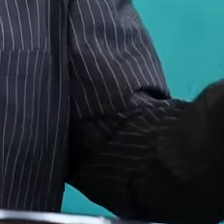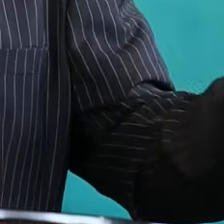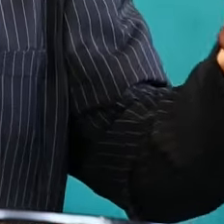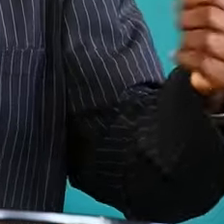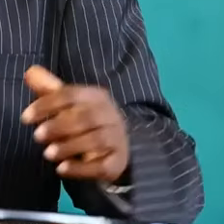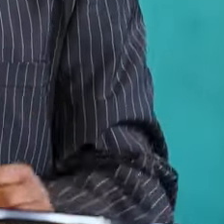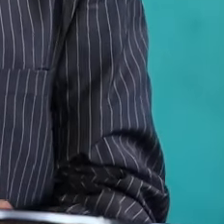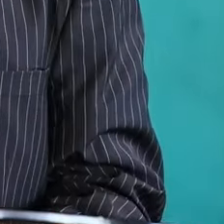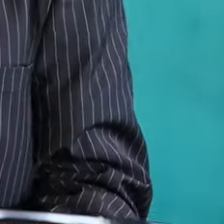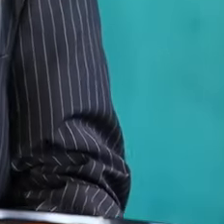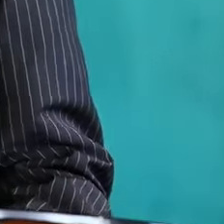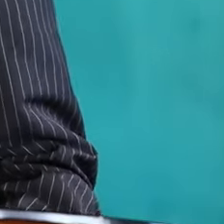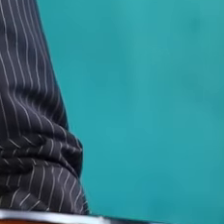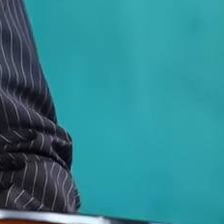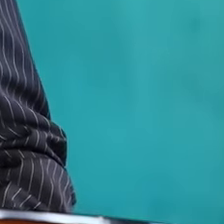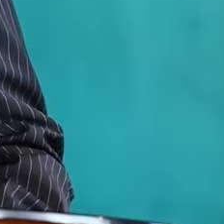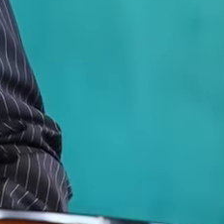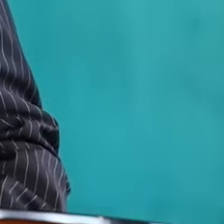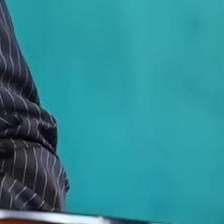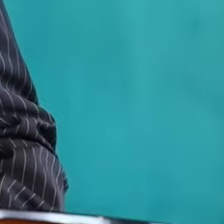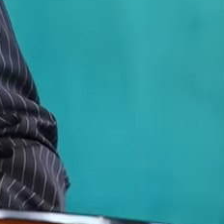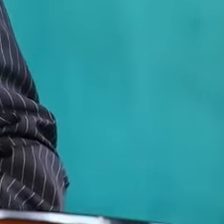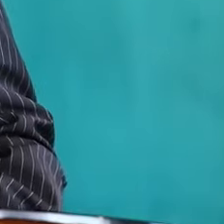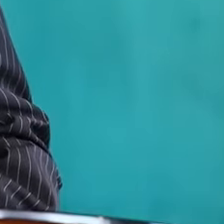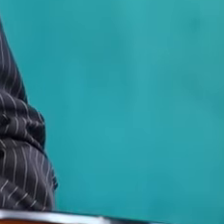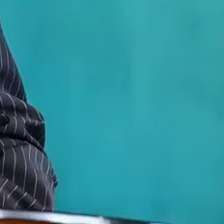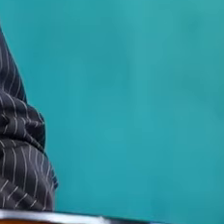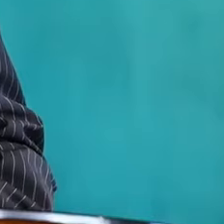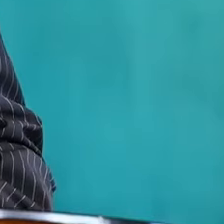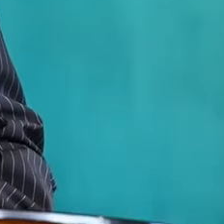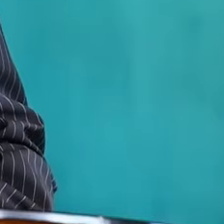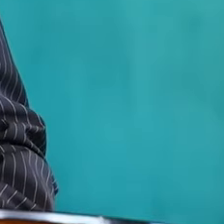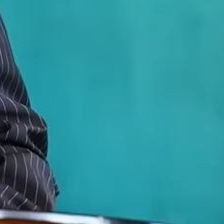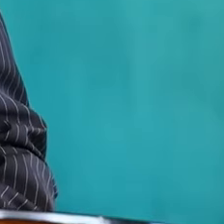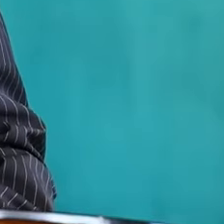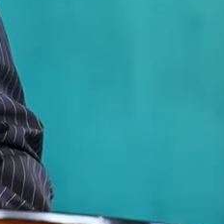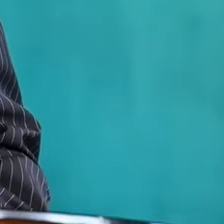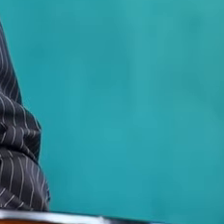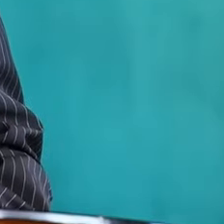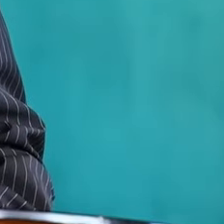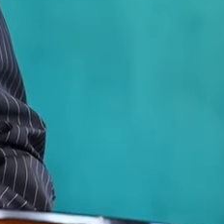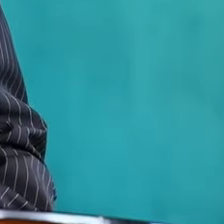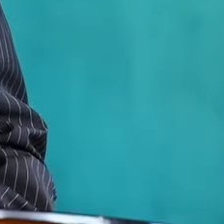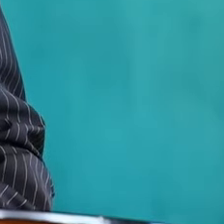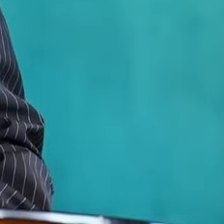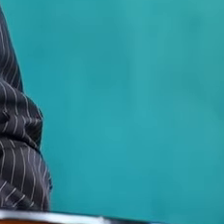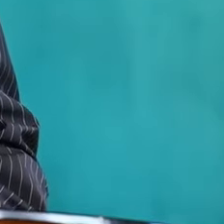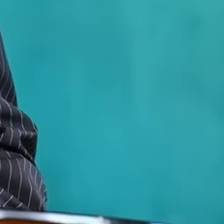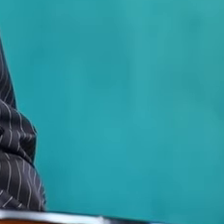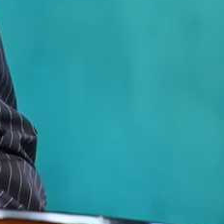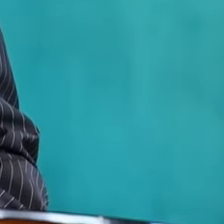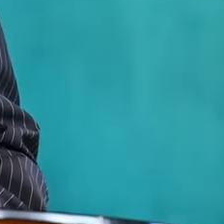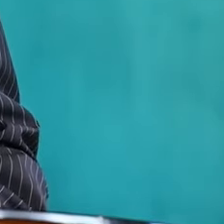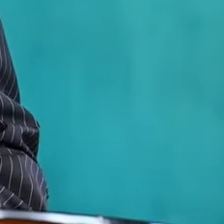And they had carried stones in readiness to destroy this woman. And Jesus looked unto the people